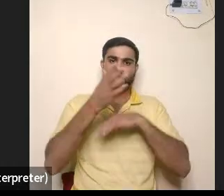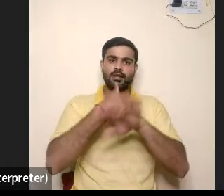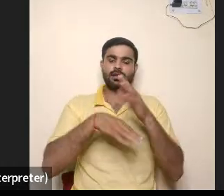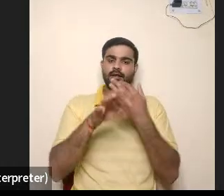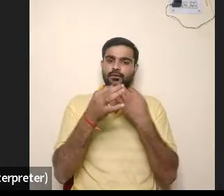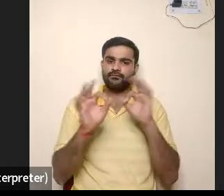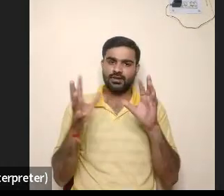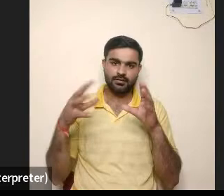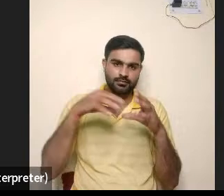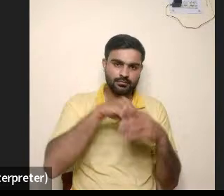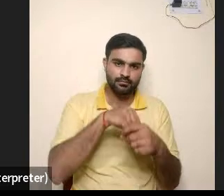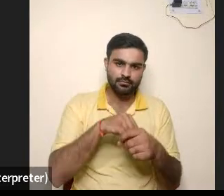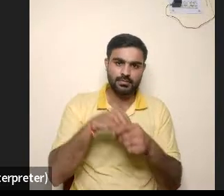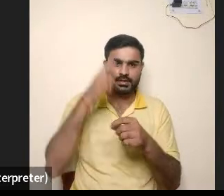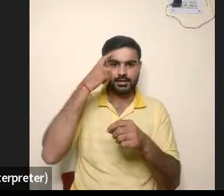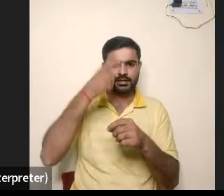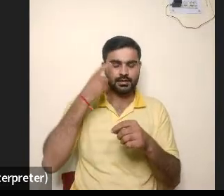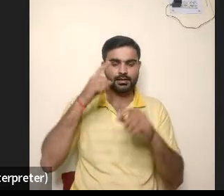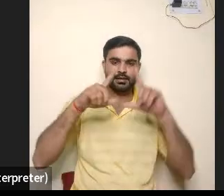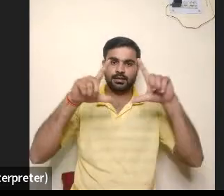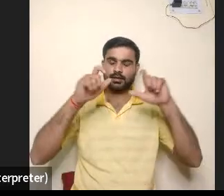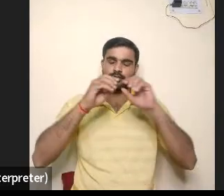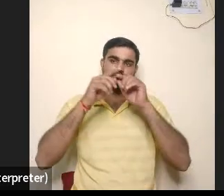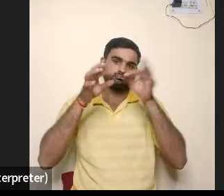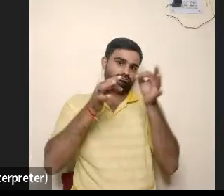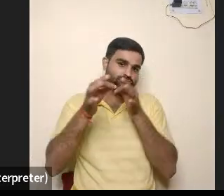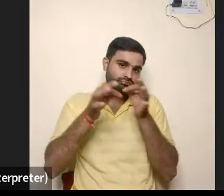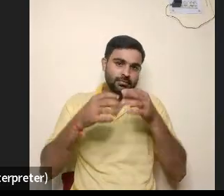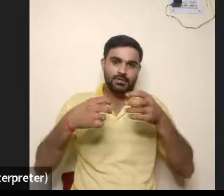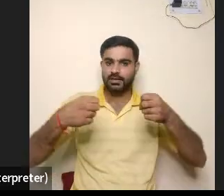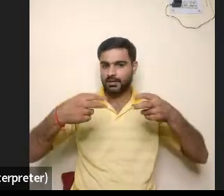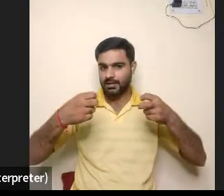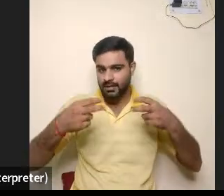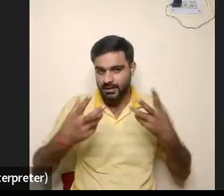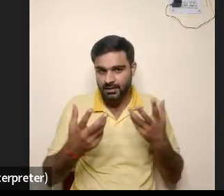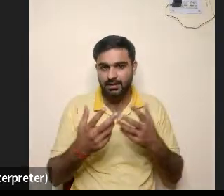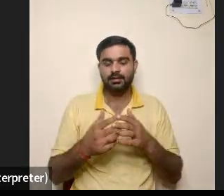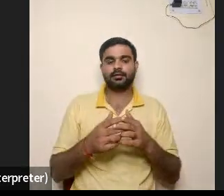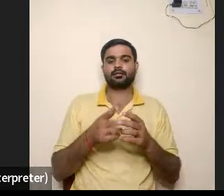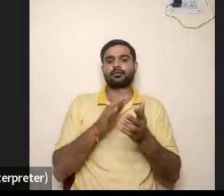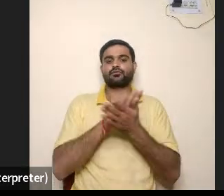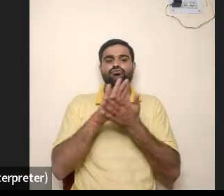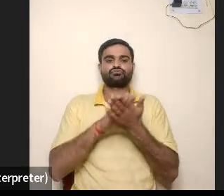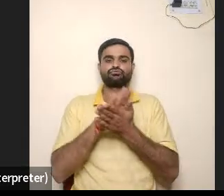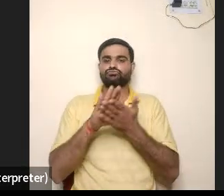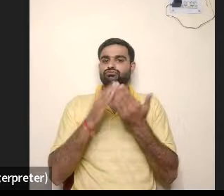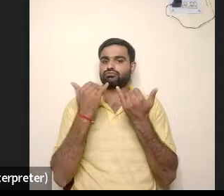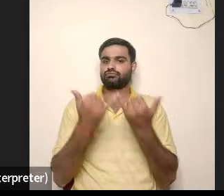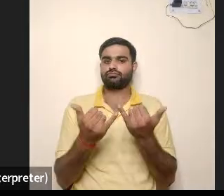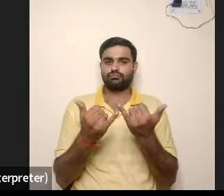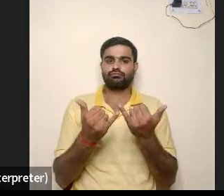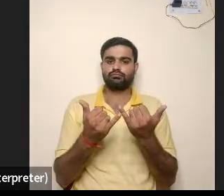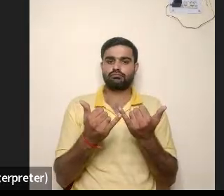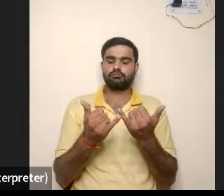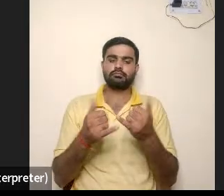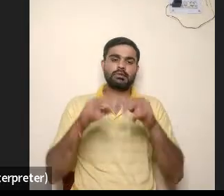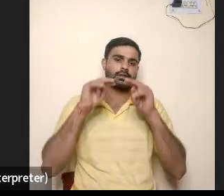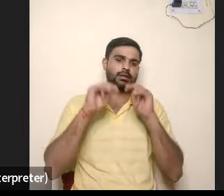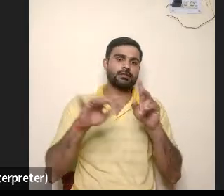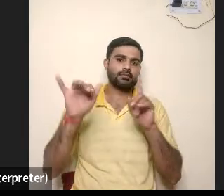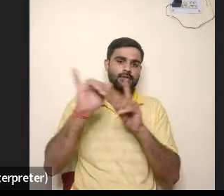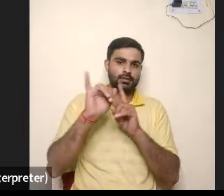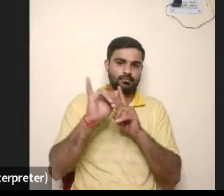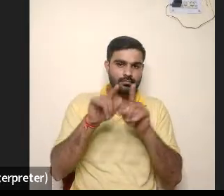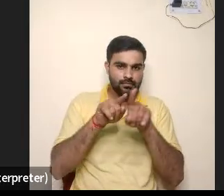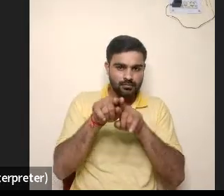But on things like image description, subtitling, like there's nothing right now that can Nothing right require now. a YouTube, for No,